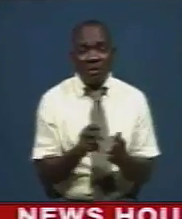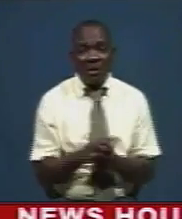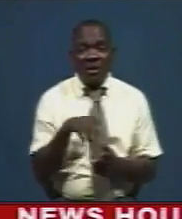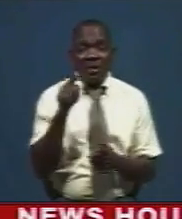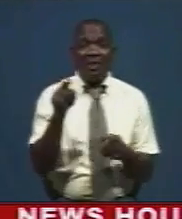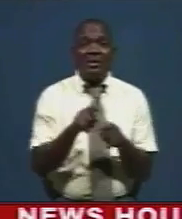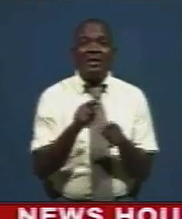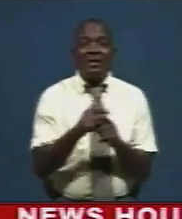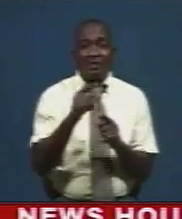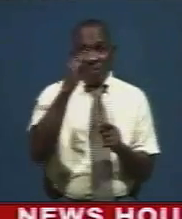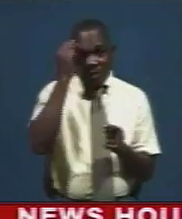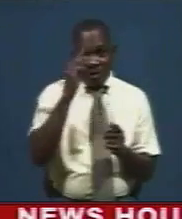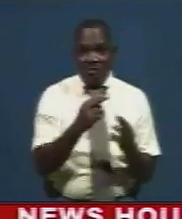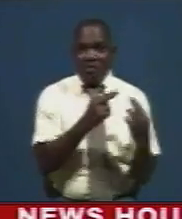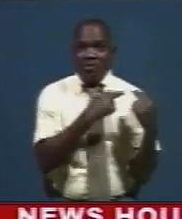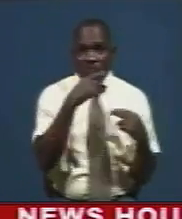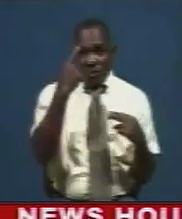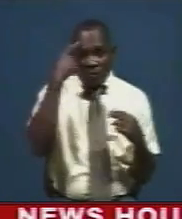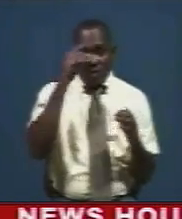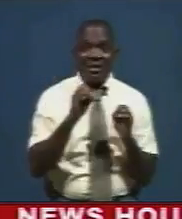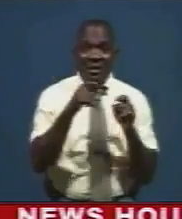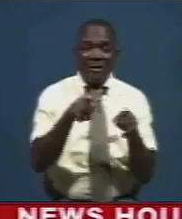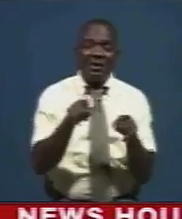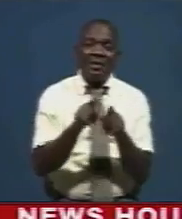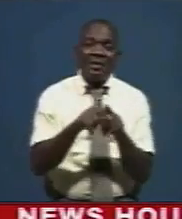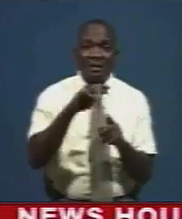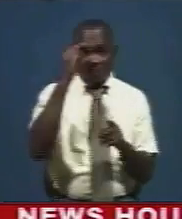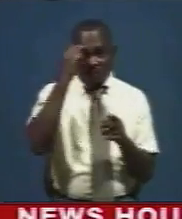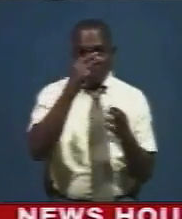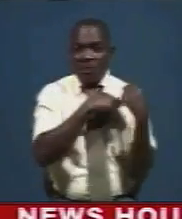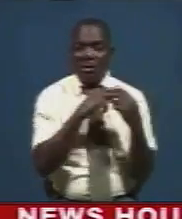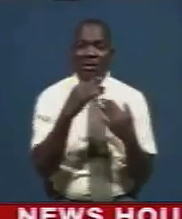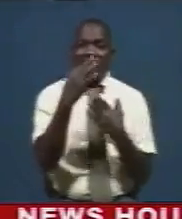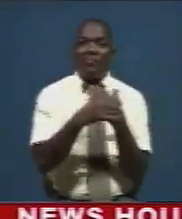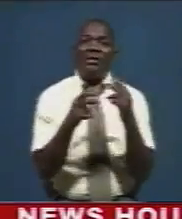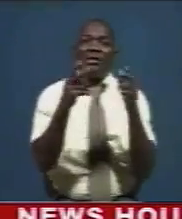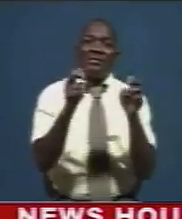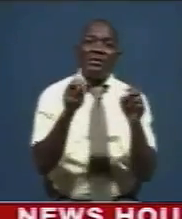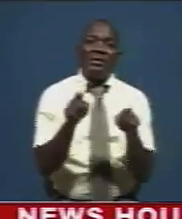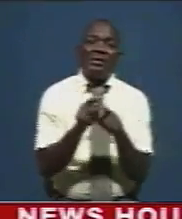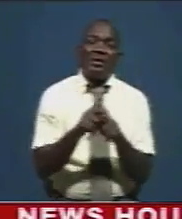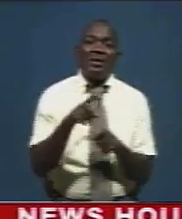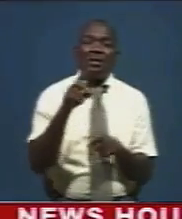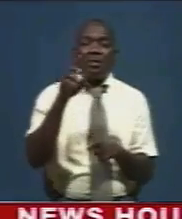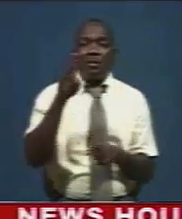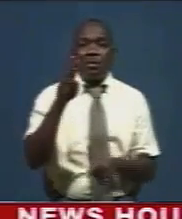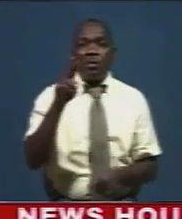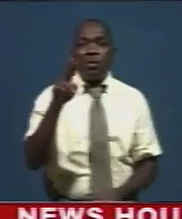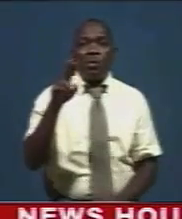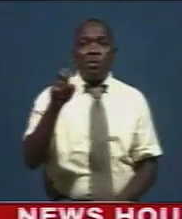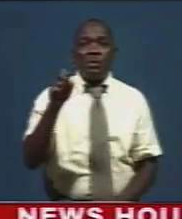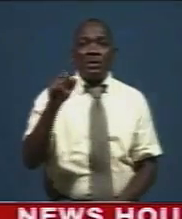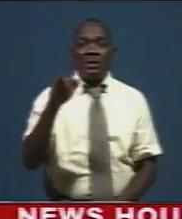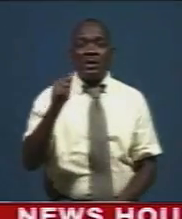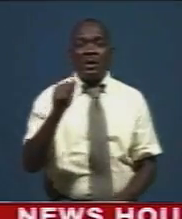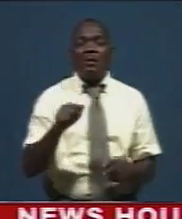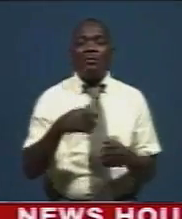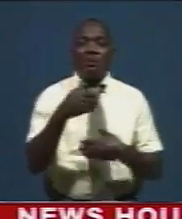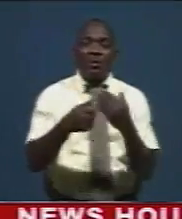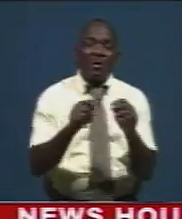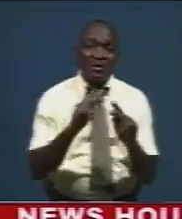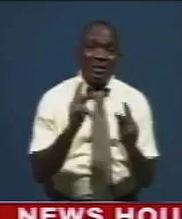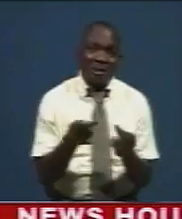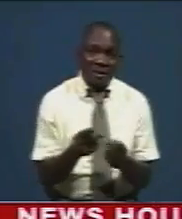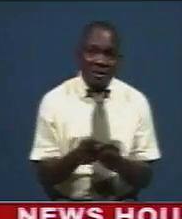was Minister for Education and then Minister for Foreign Affairs in Dr. Buzia's Progress Party